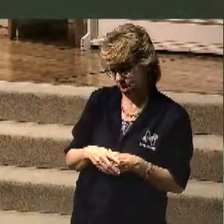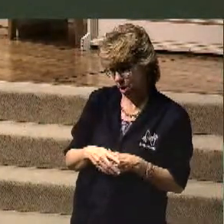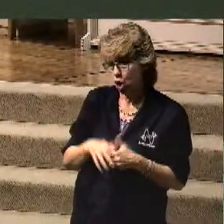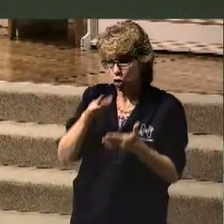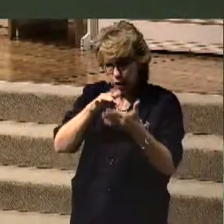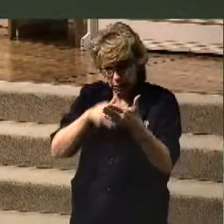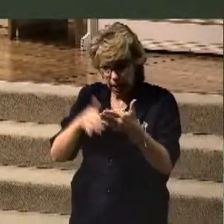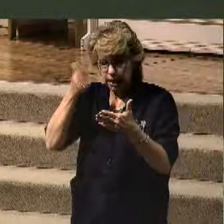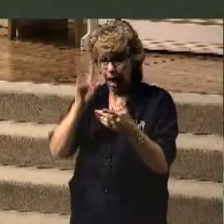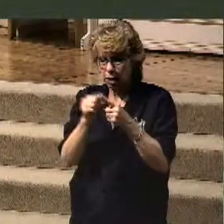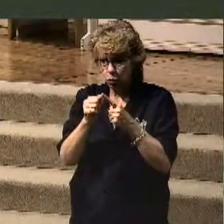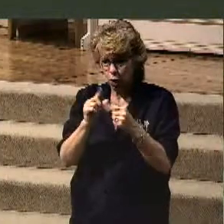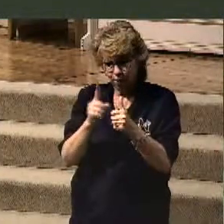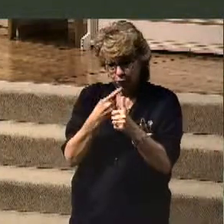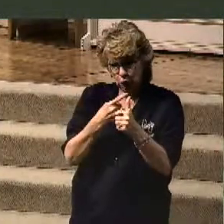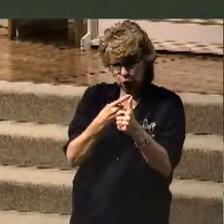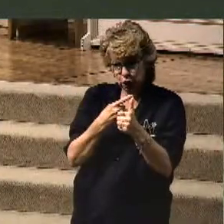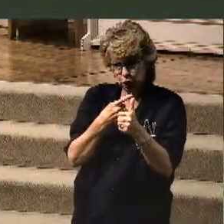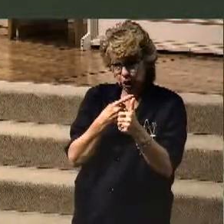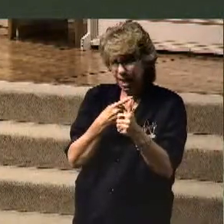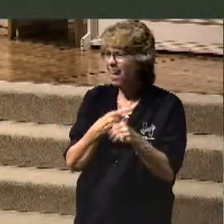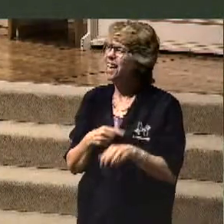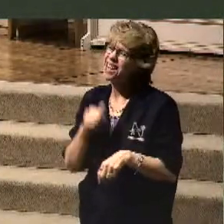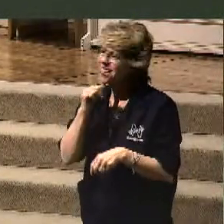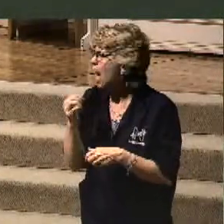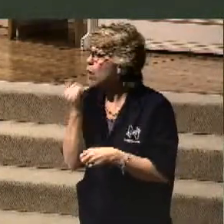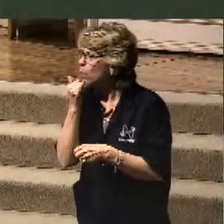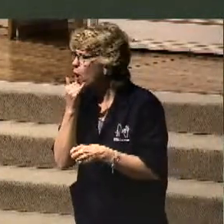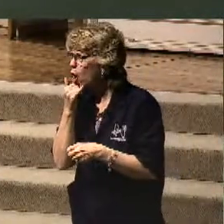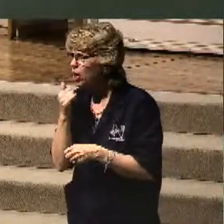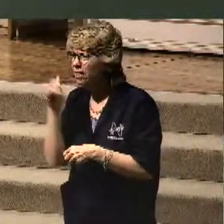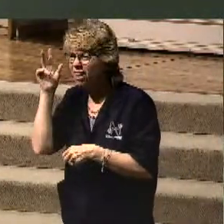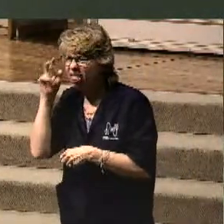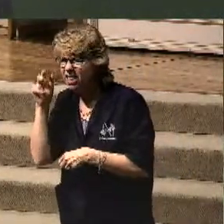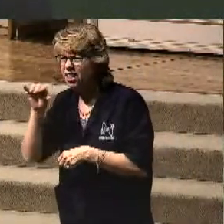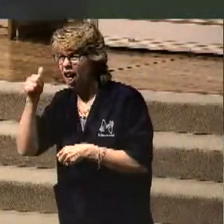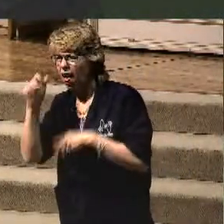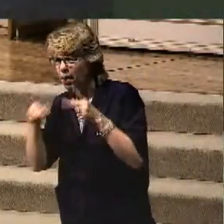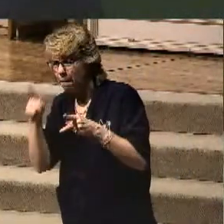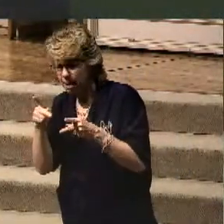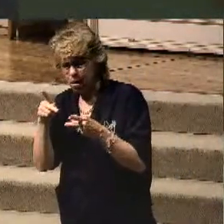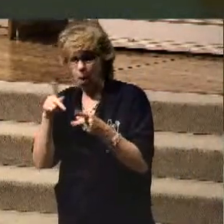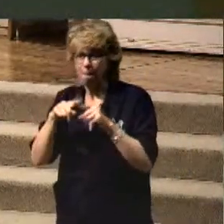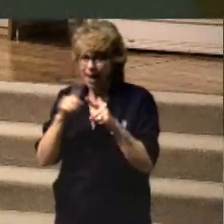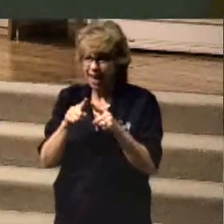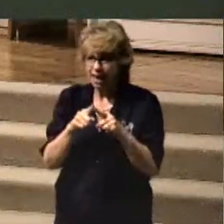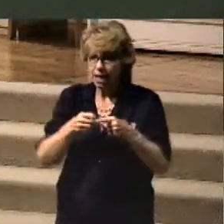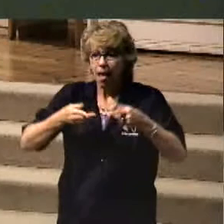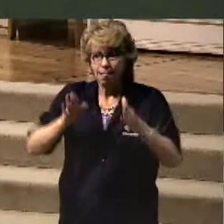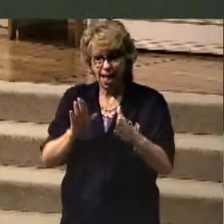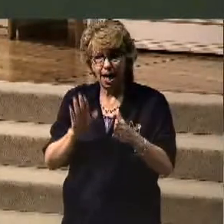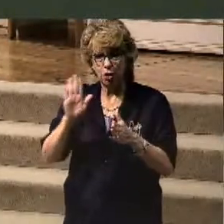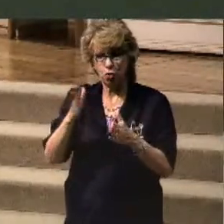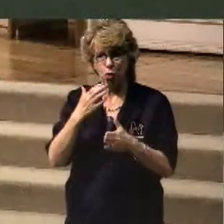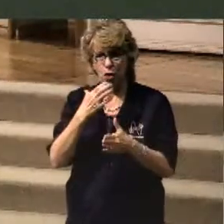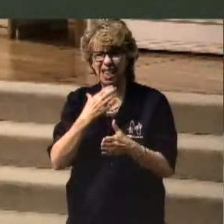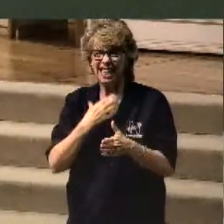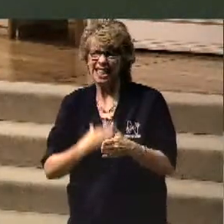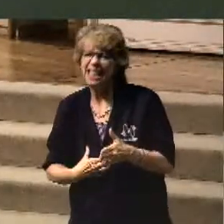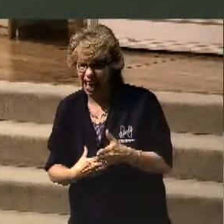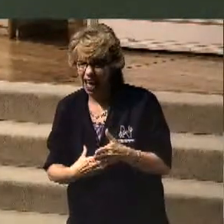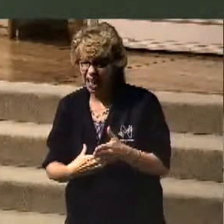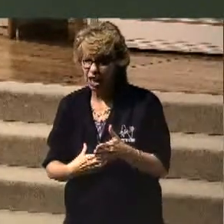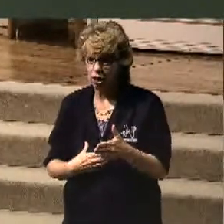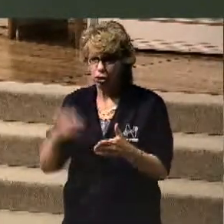Okay? I'm not saying that it's wrong to listen to others that have studied the Word of God, but allow your desire to